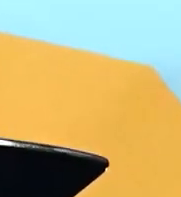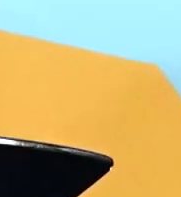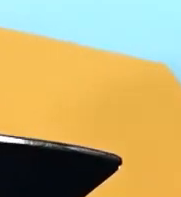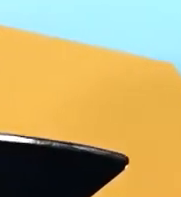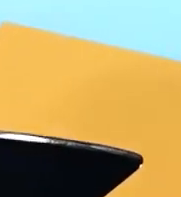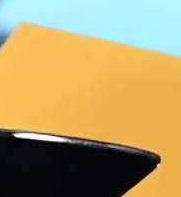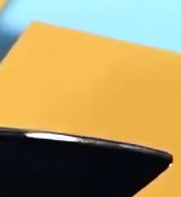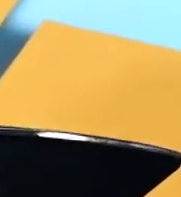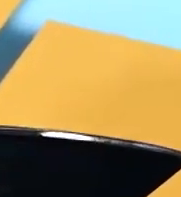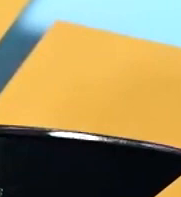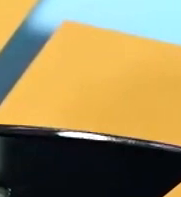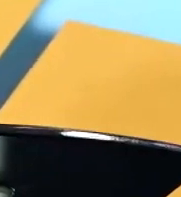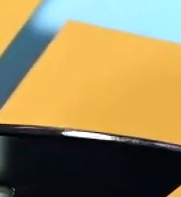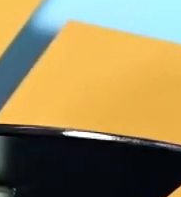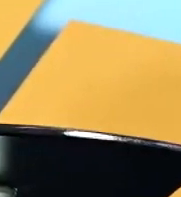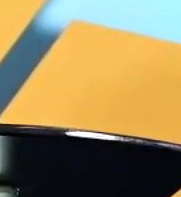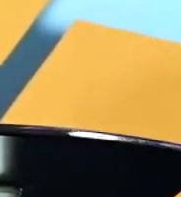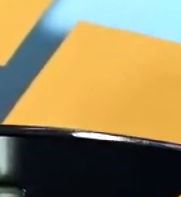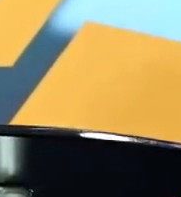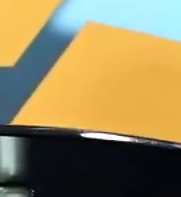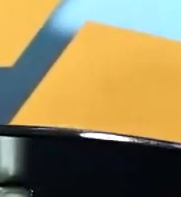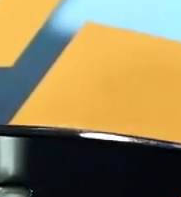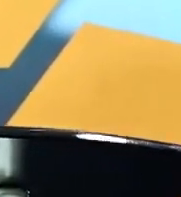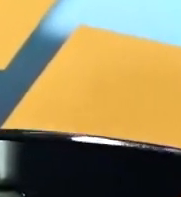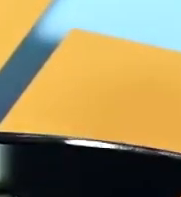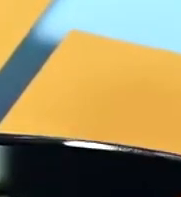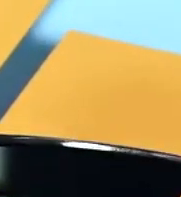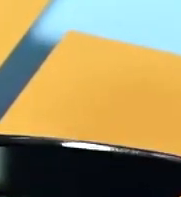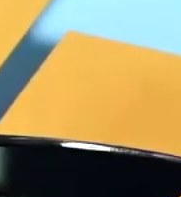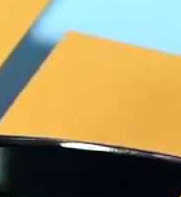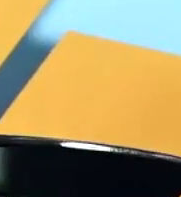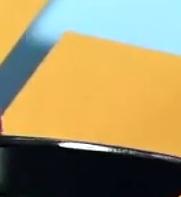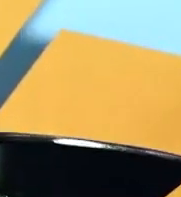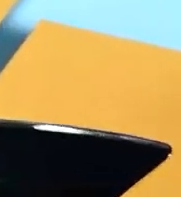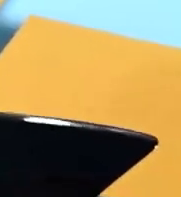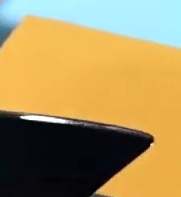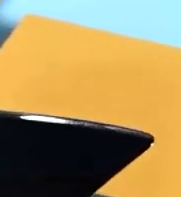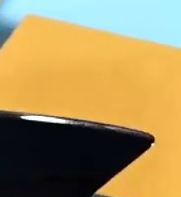Children. I don't see anyone in uniform waving. Hey.